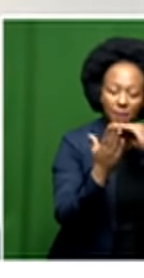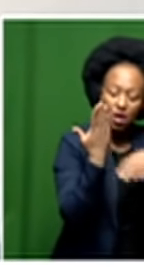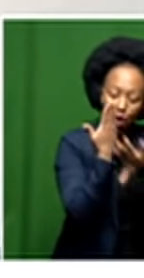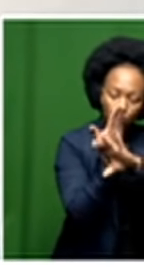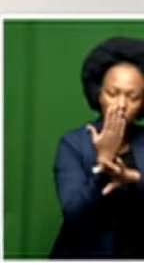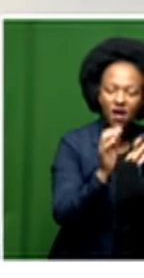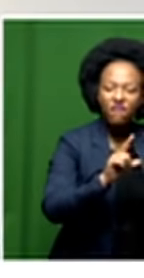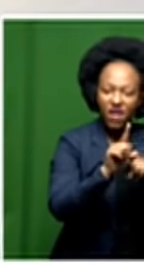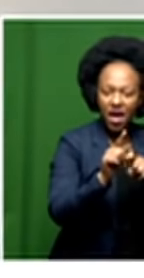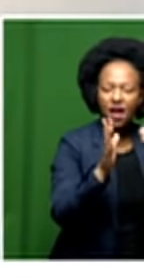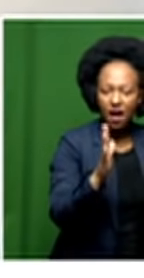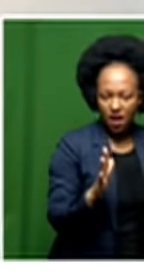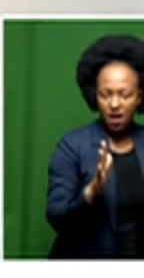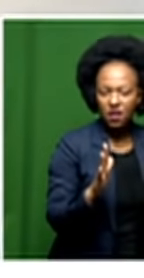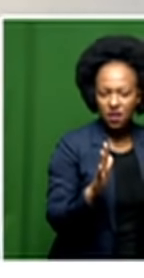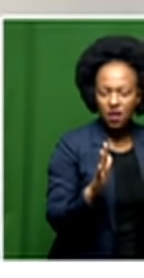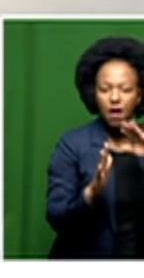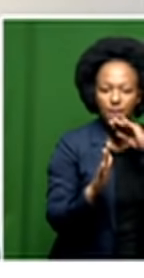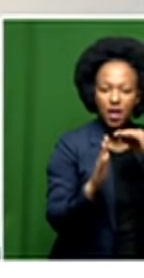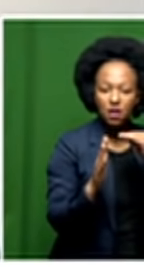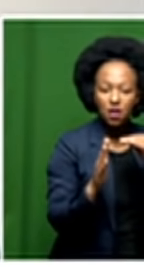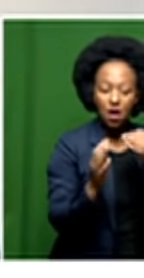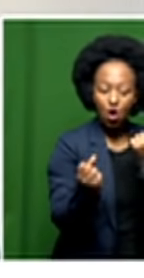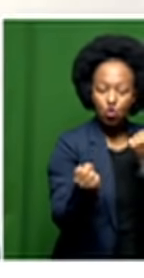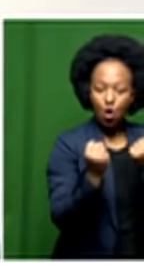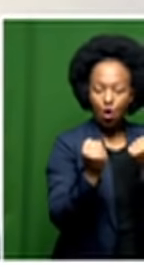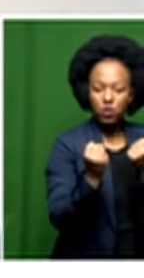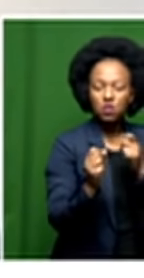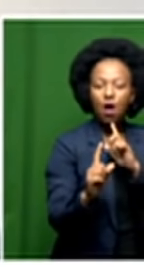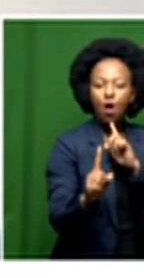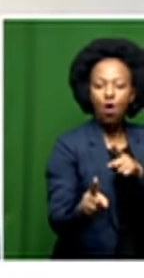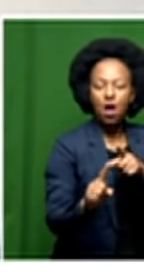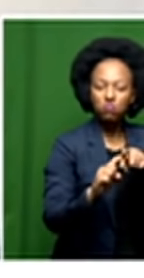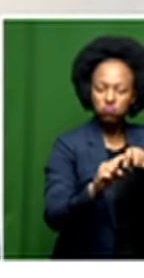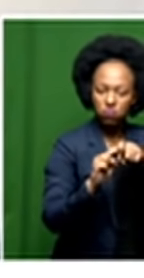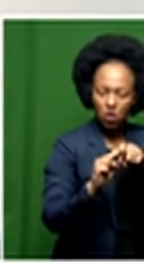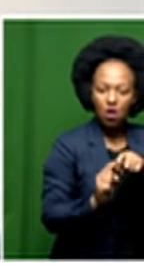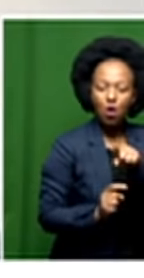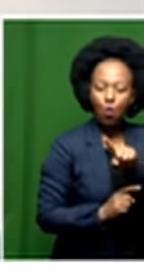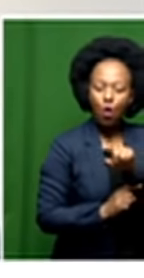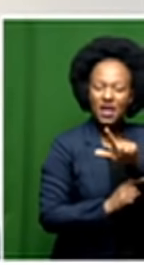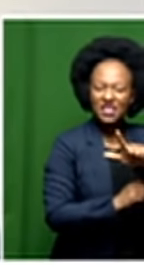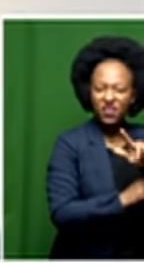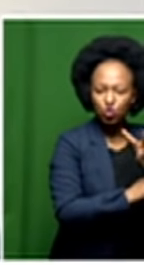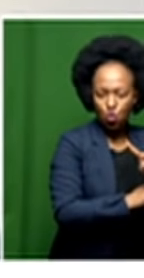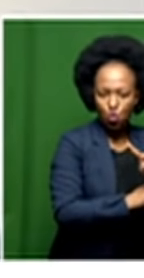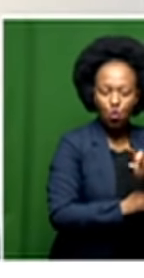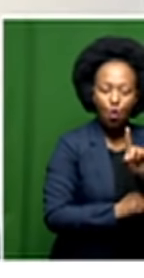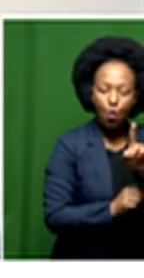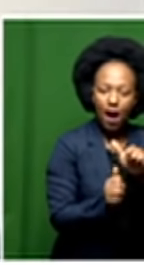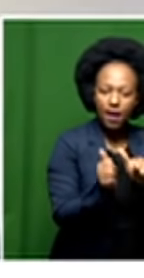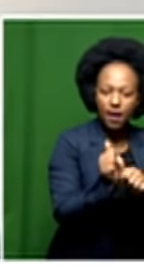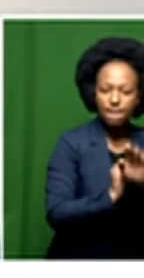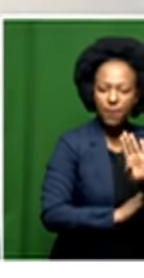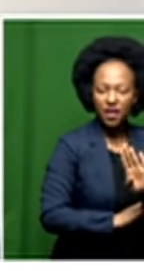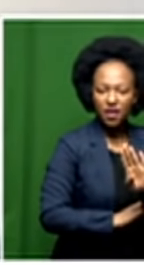the court's own order, and the court can suspend its own order under Section 172(1)(b). The court's own order is